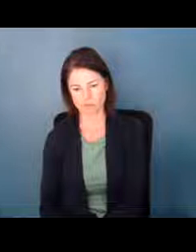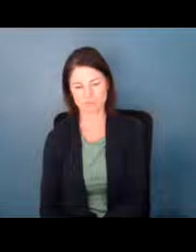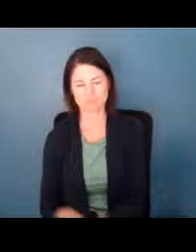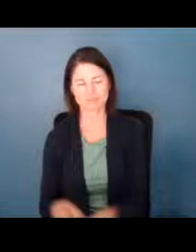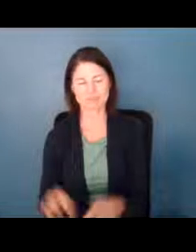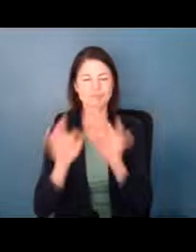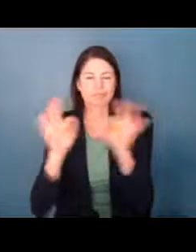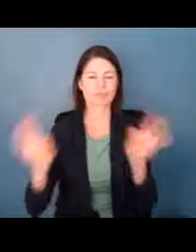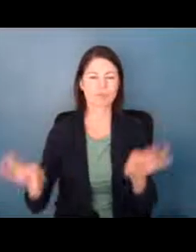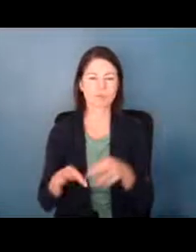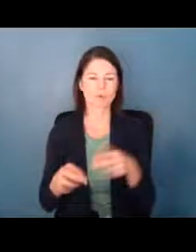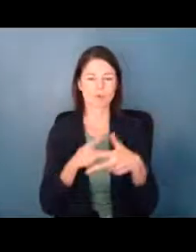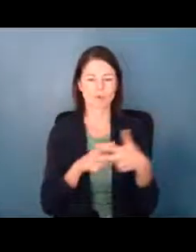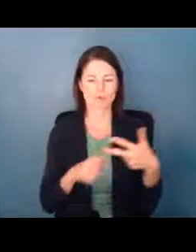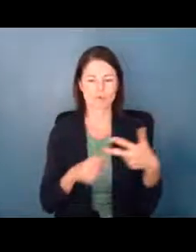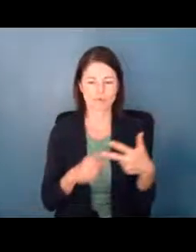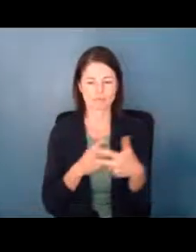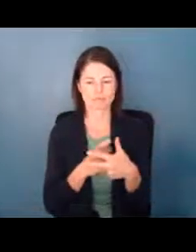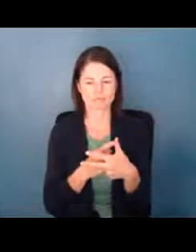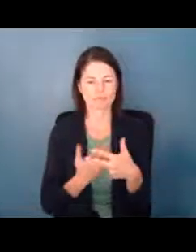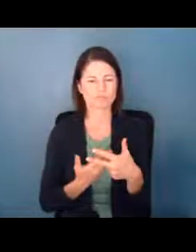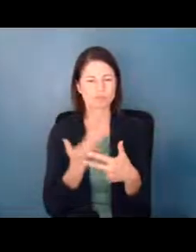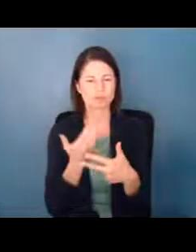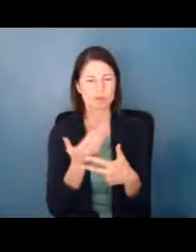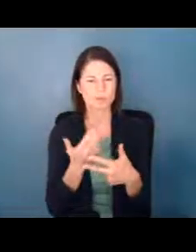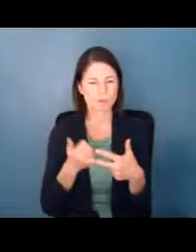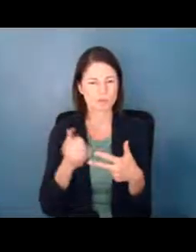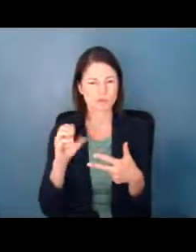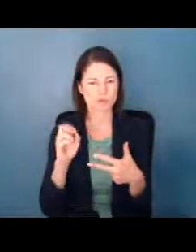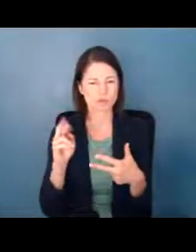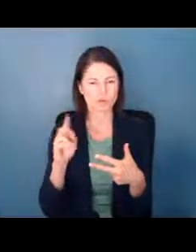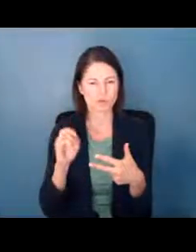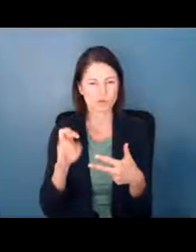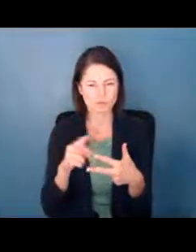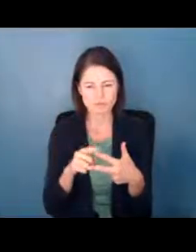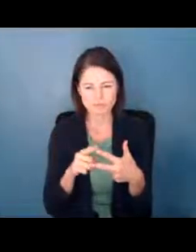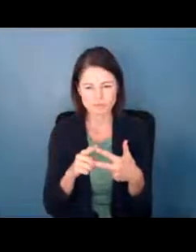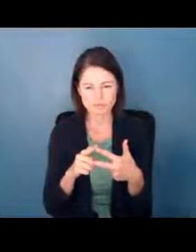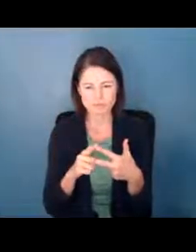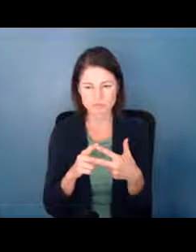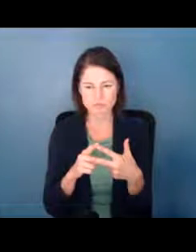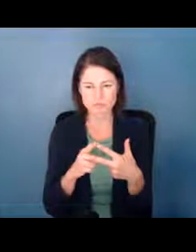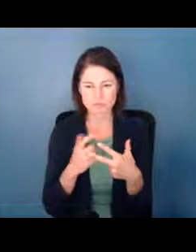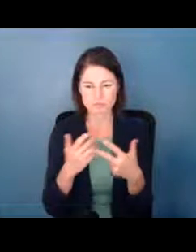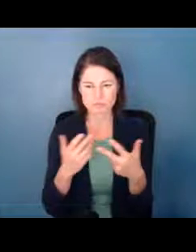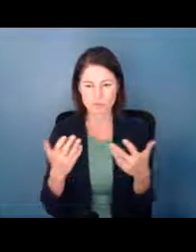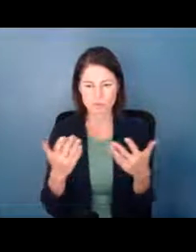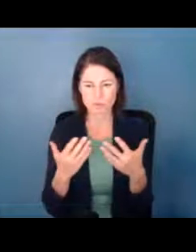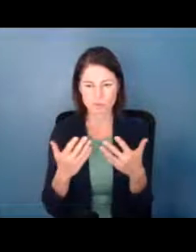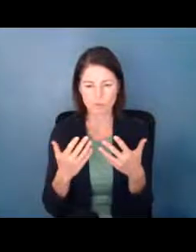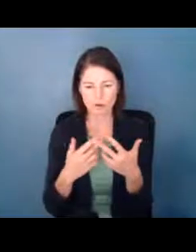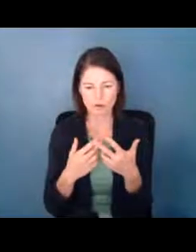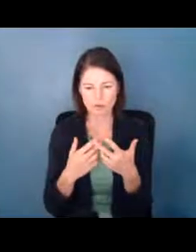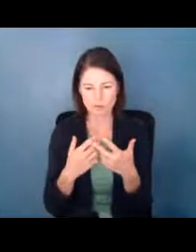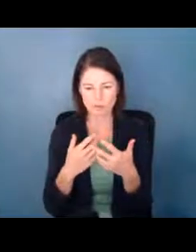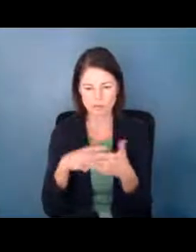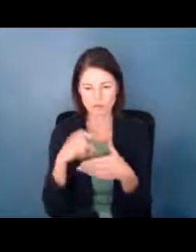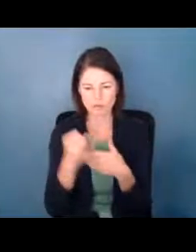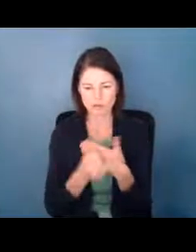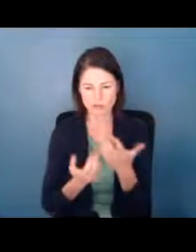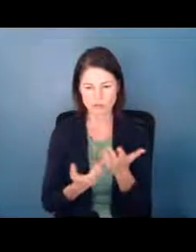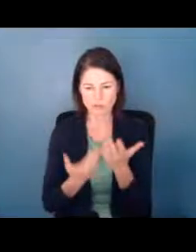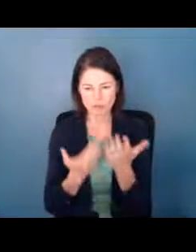are you recommending? Why? And what projects do you see being implemented along the corridor for people to fill out to recommend corridors?